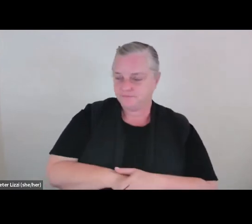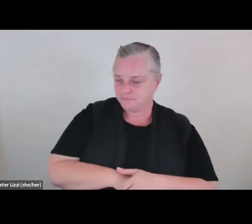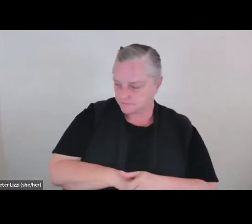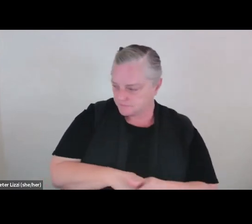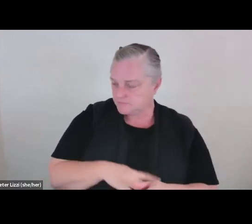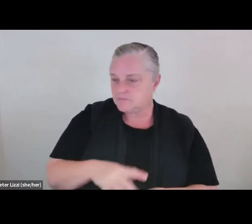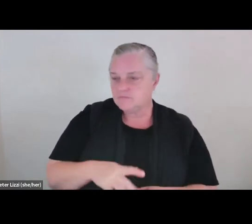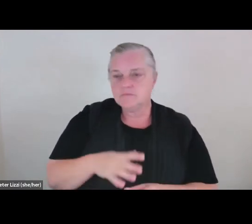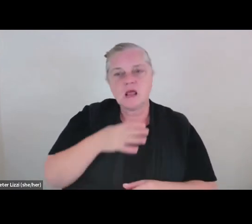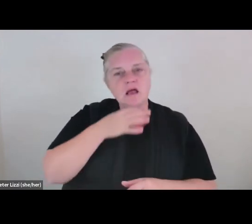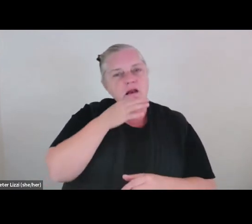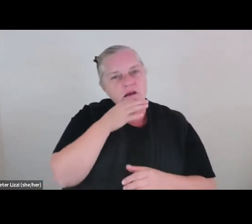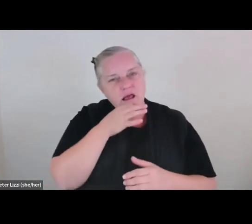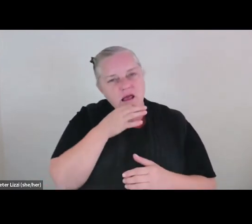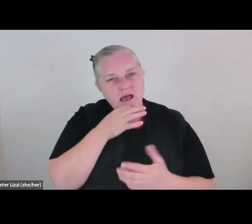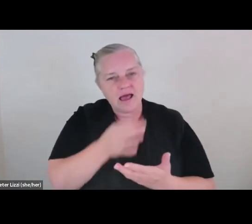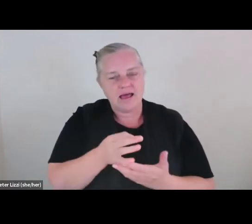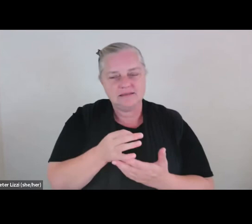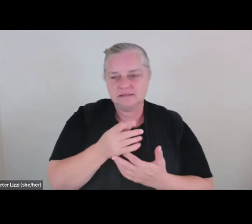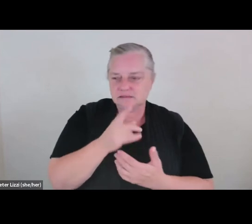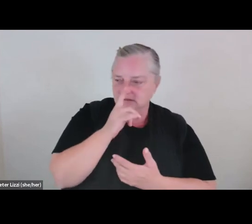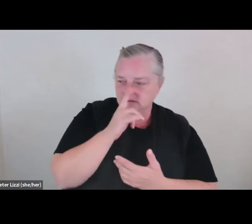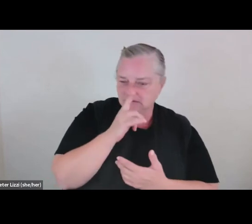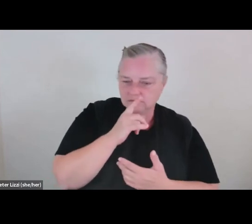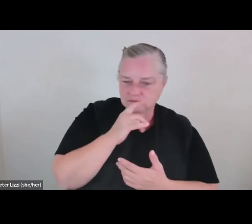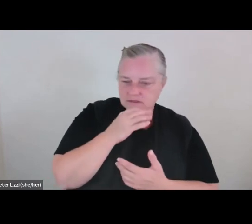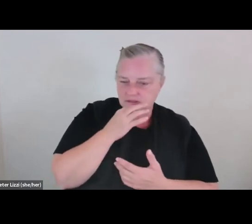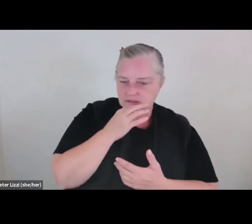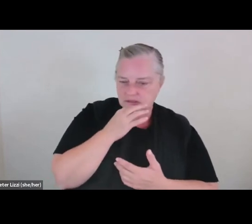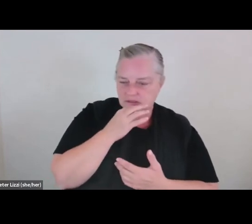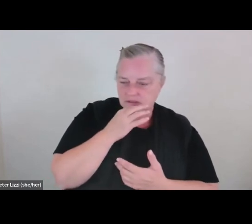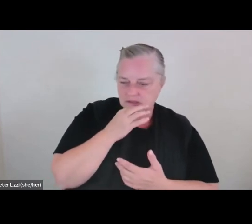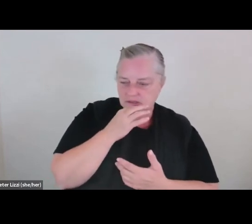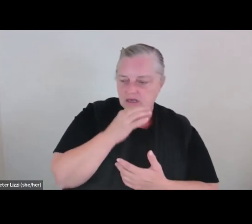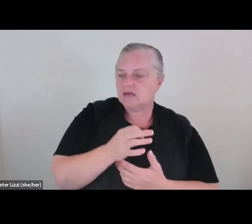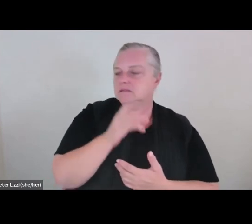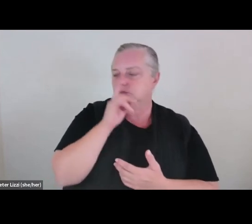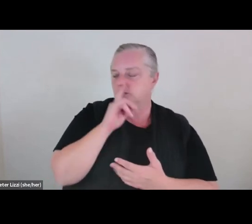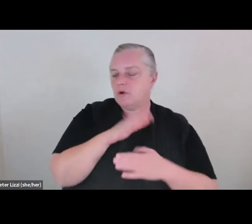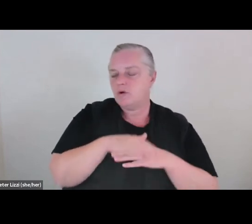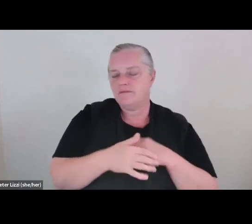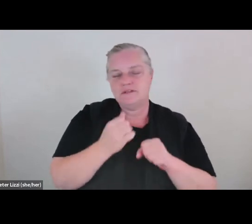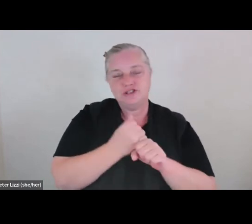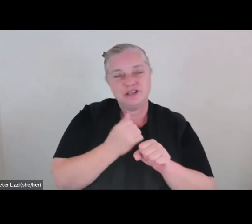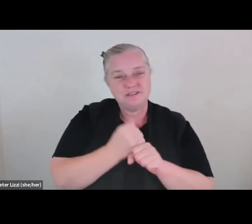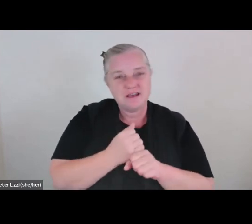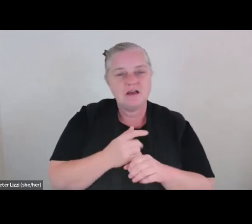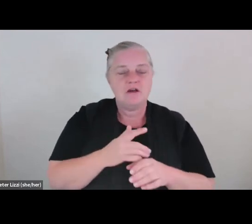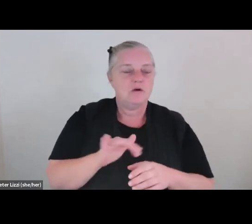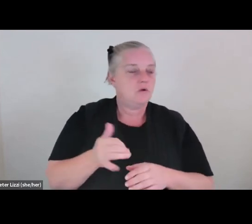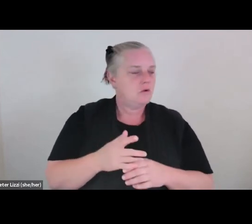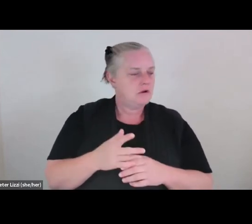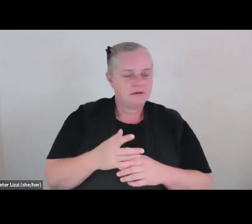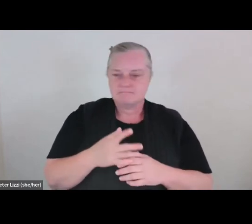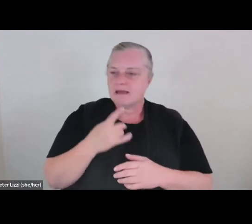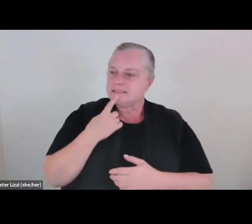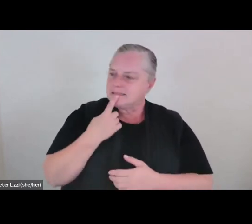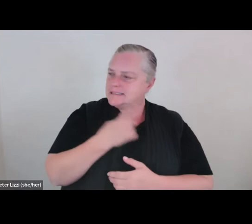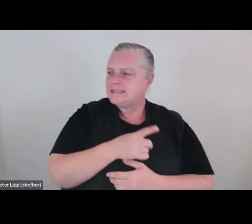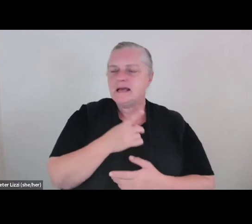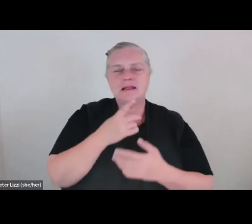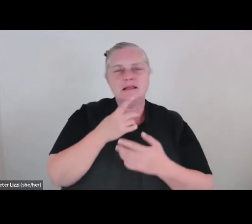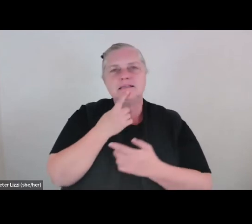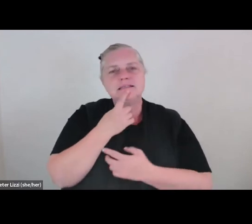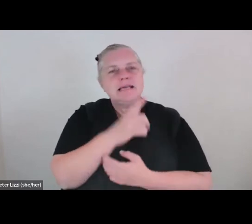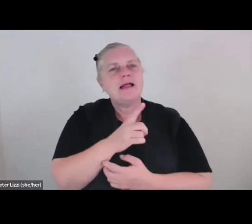identity, and letting people know about your trans inclusion policies or LGBTI inclusion policies, really